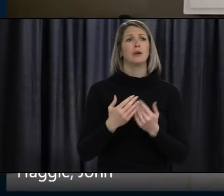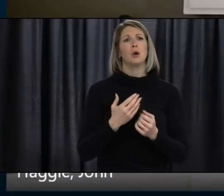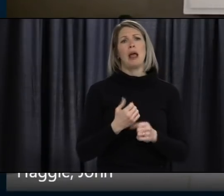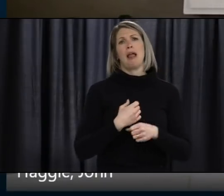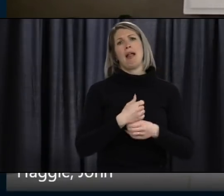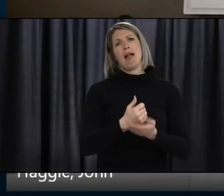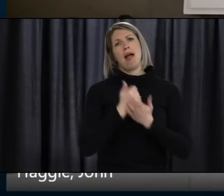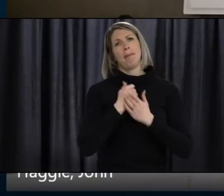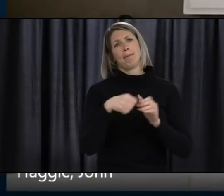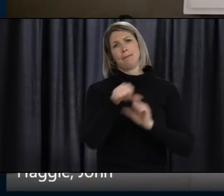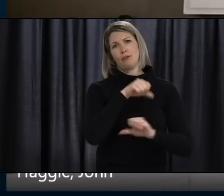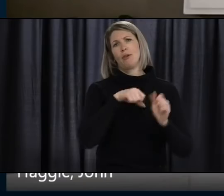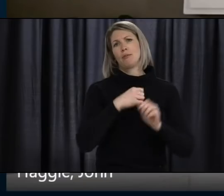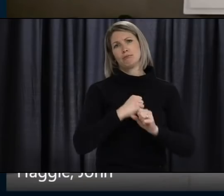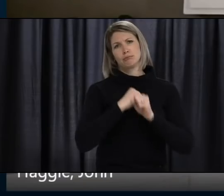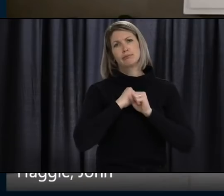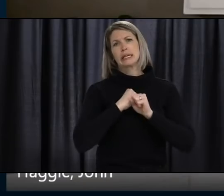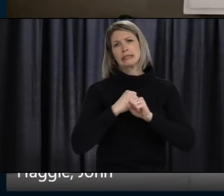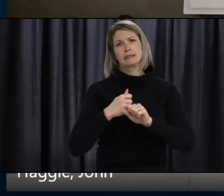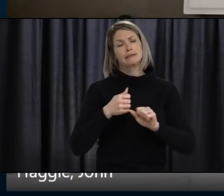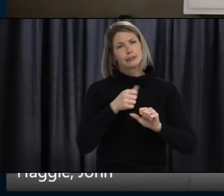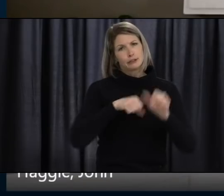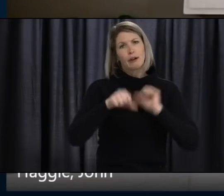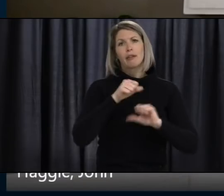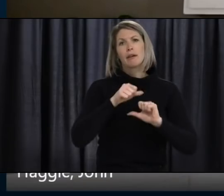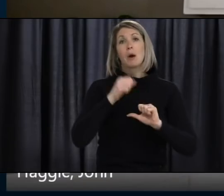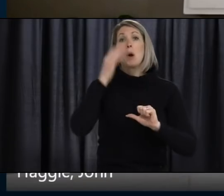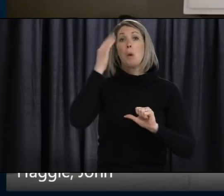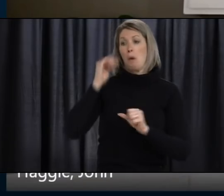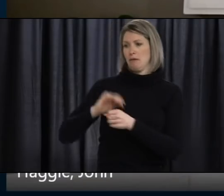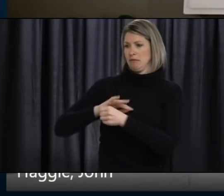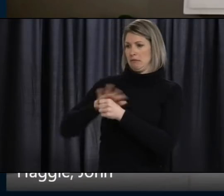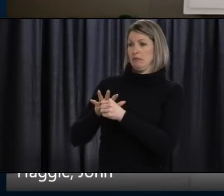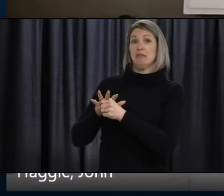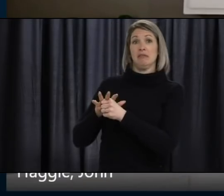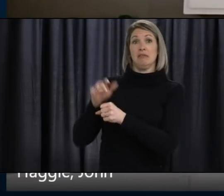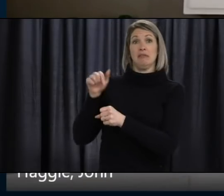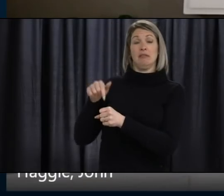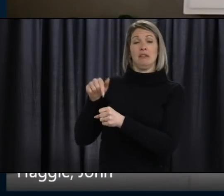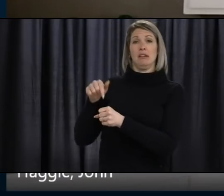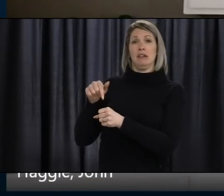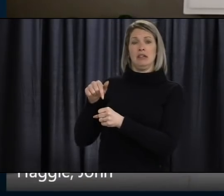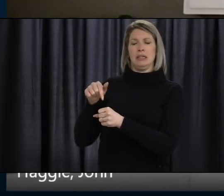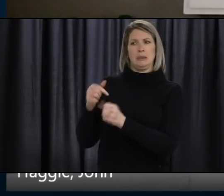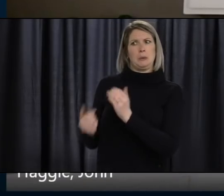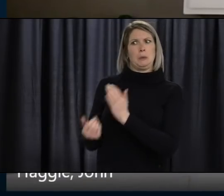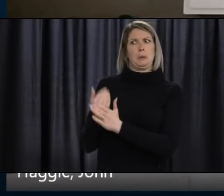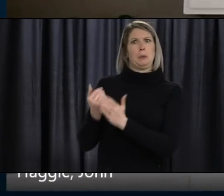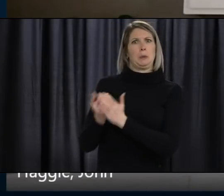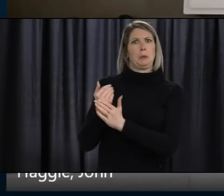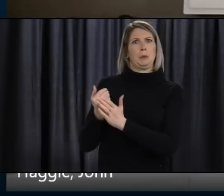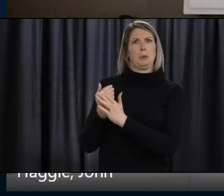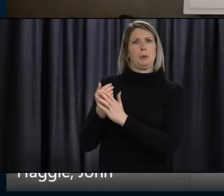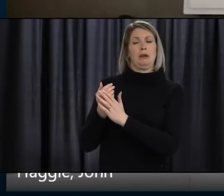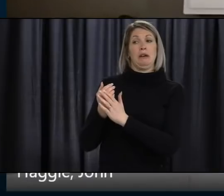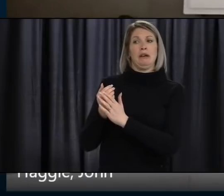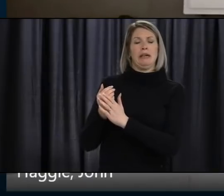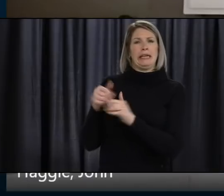around. Because as the Premier said, this virus is one of the latest emigrants to Newfoundland and Labrador, and it's